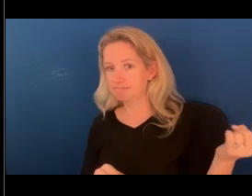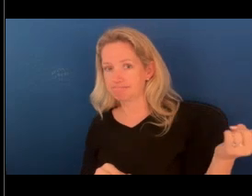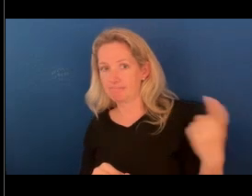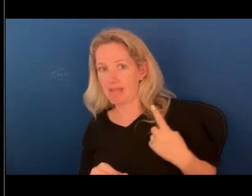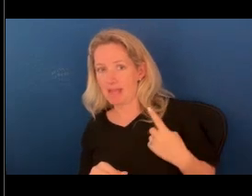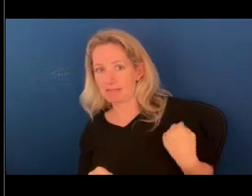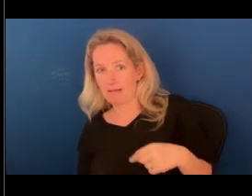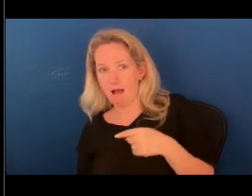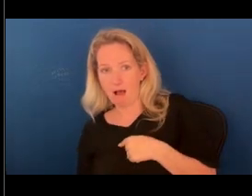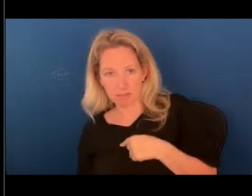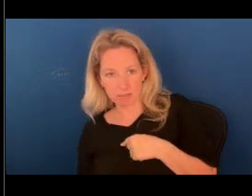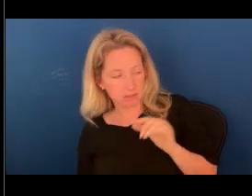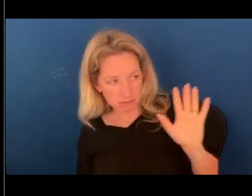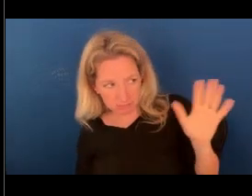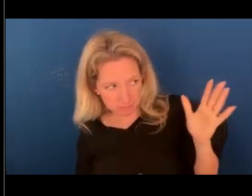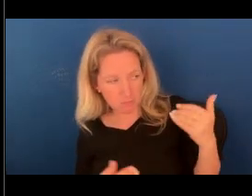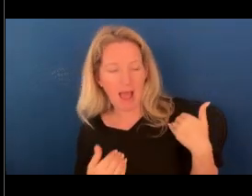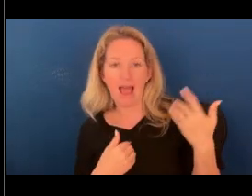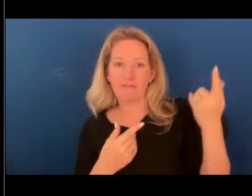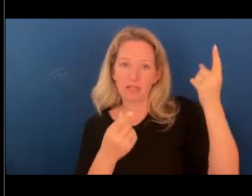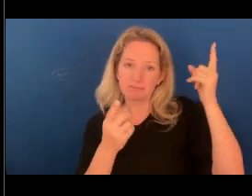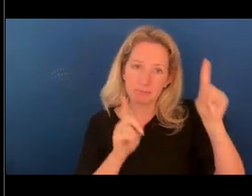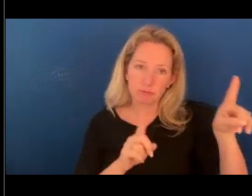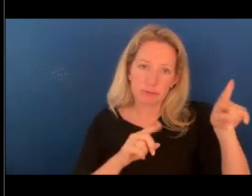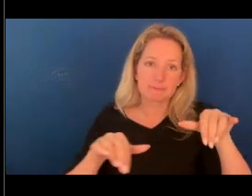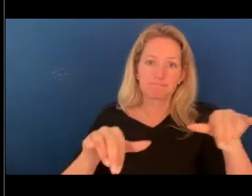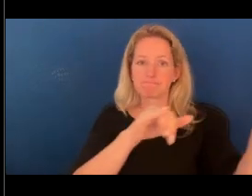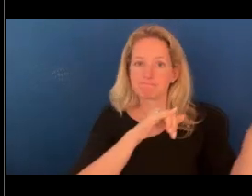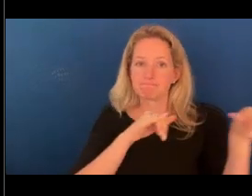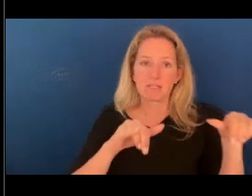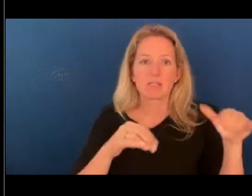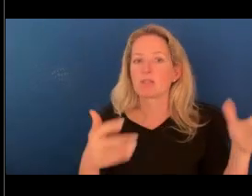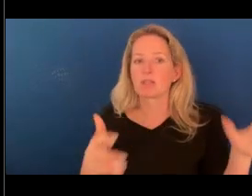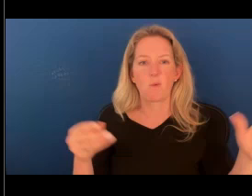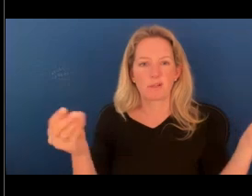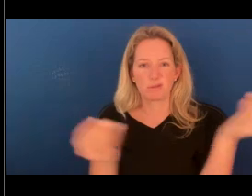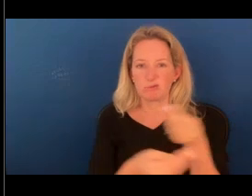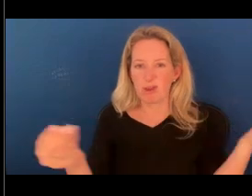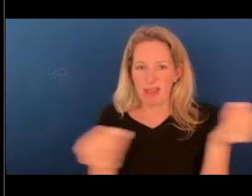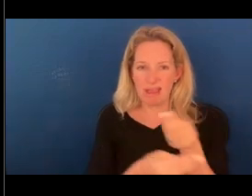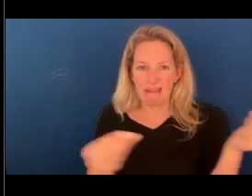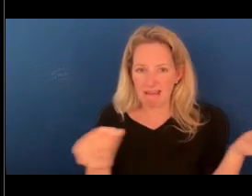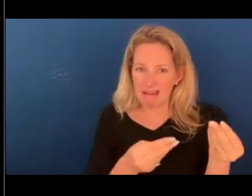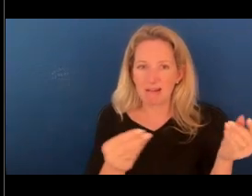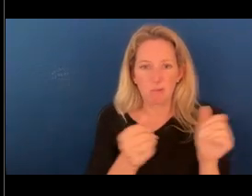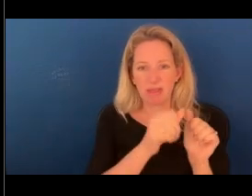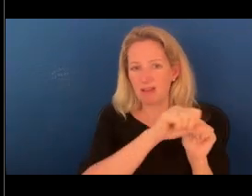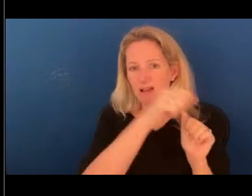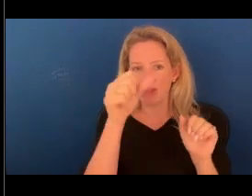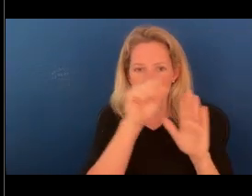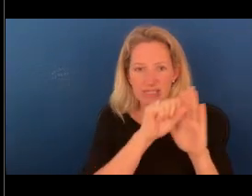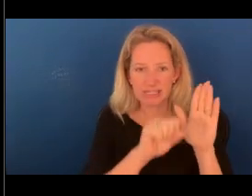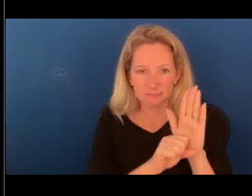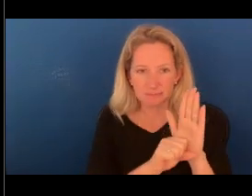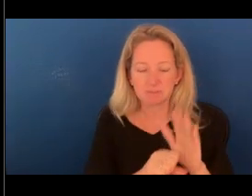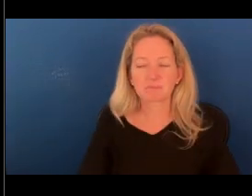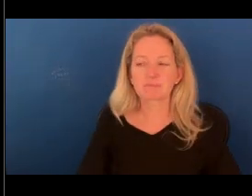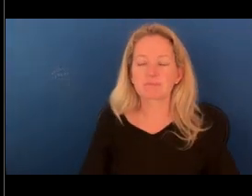uniform agreement, just so it's not as cumbersome to be trading across borders, as maybe you all are aware. And so I